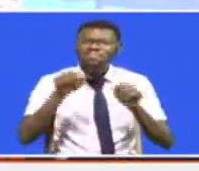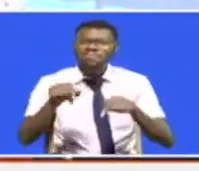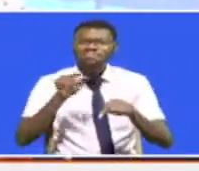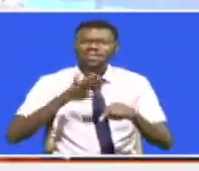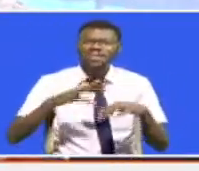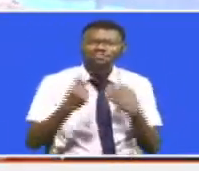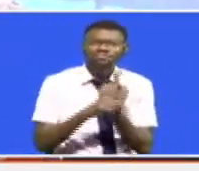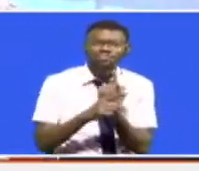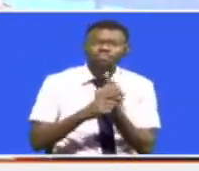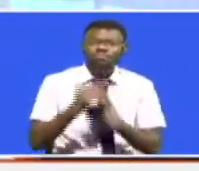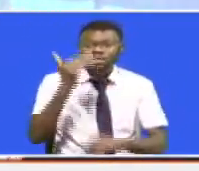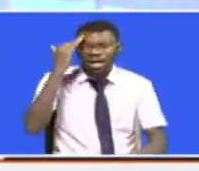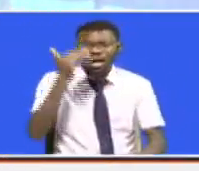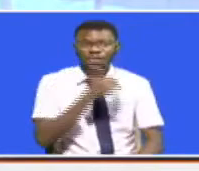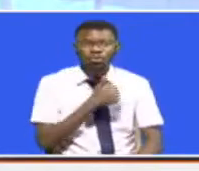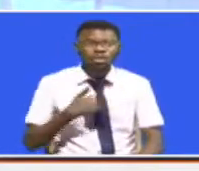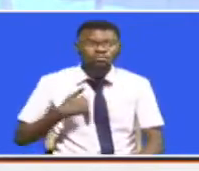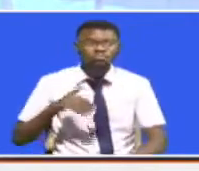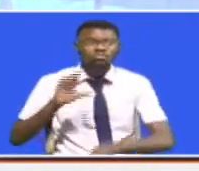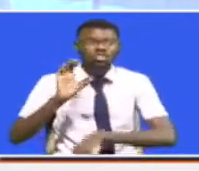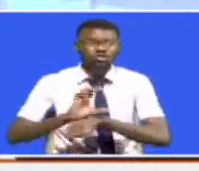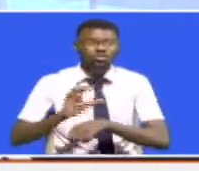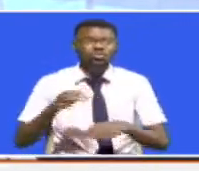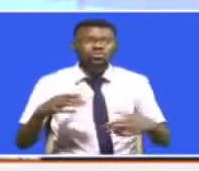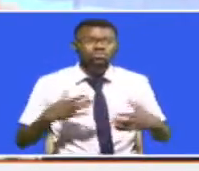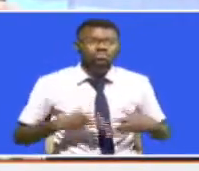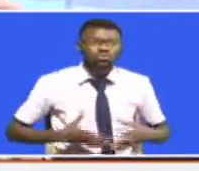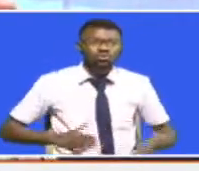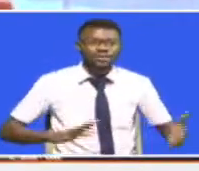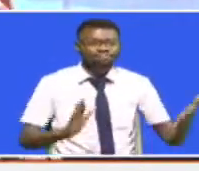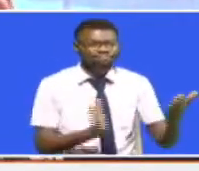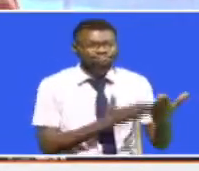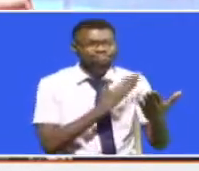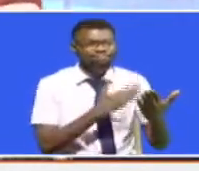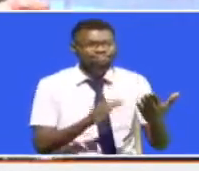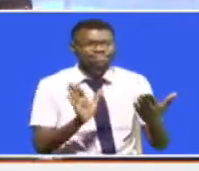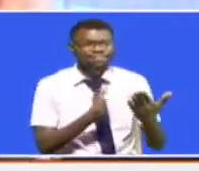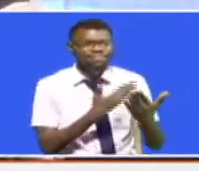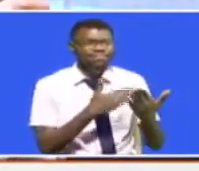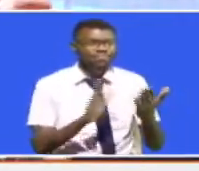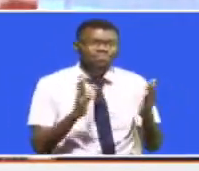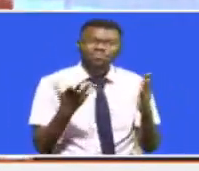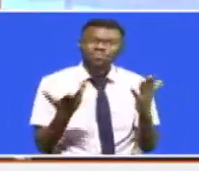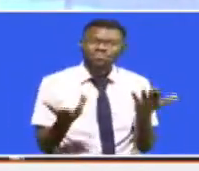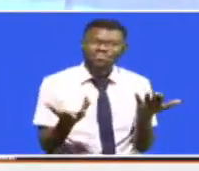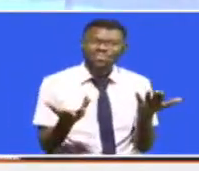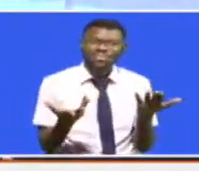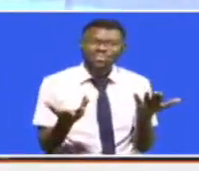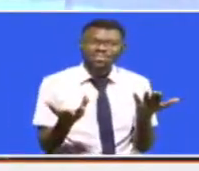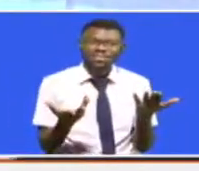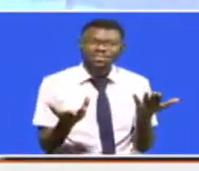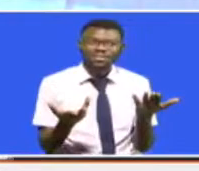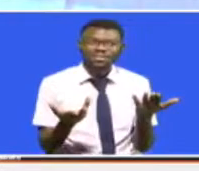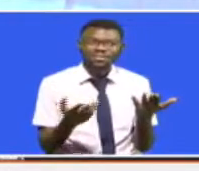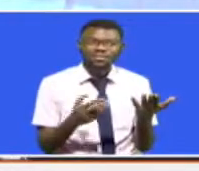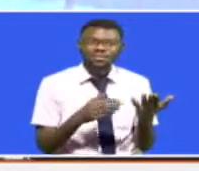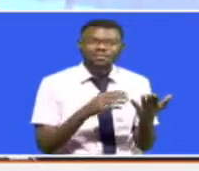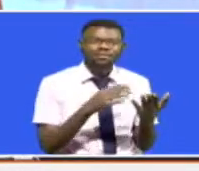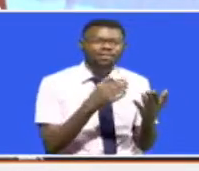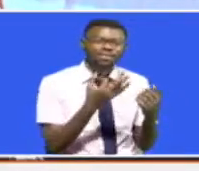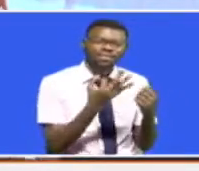Christ the King. Wale watoto wanatuimbia wakati wa ibada, wakiwa 30, 25 ni